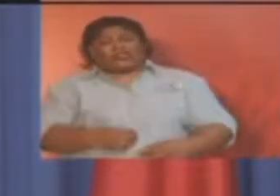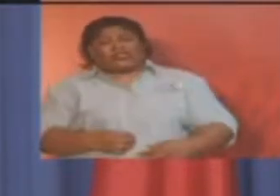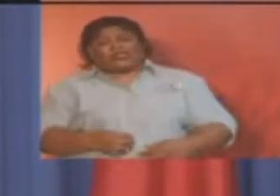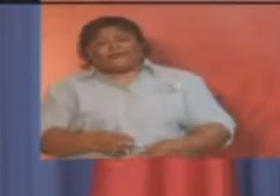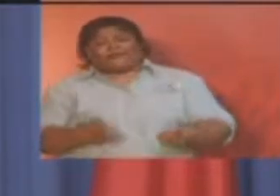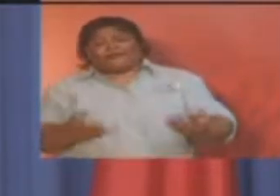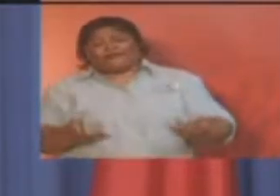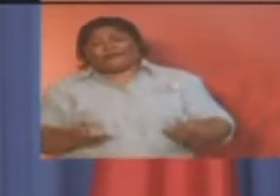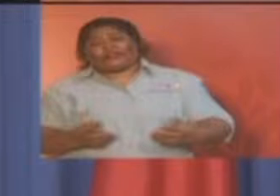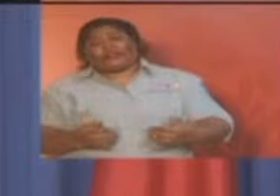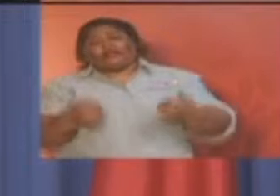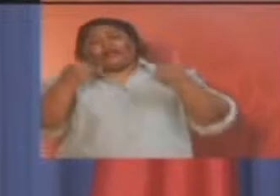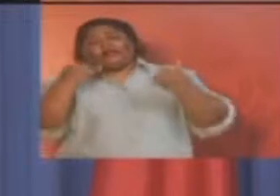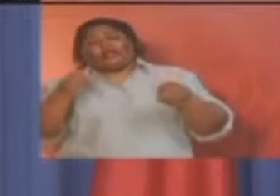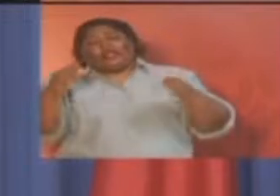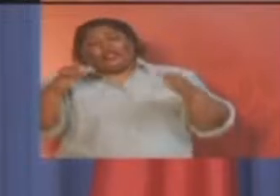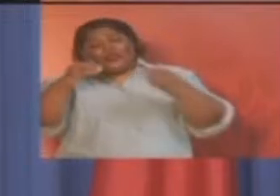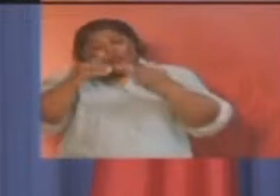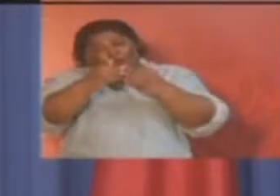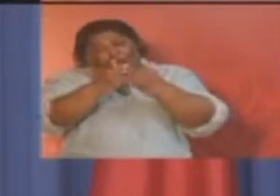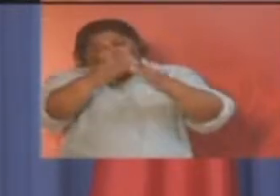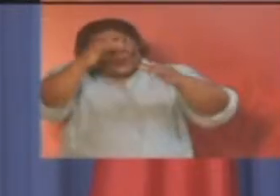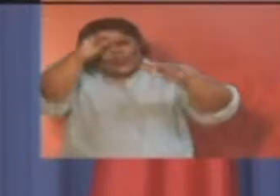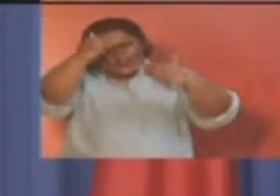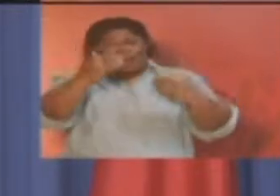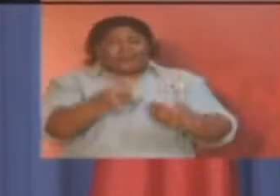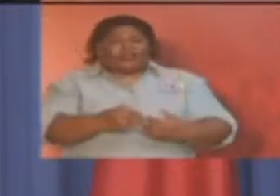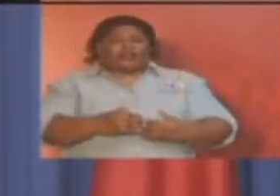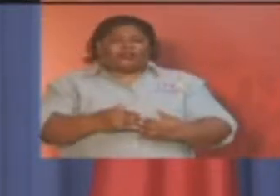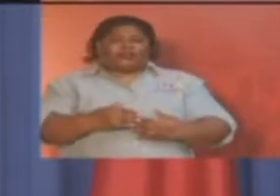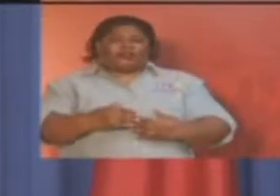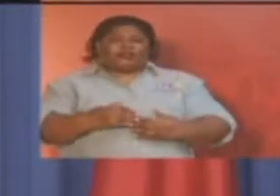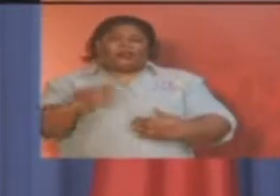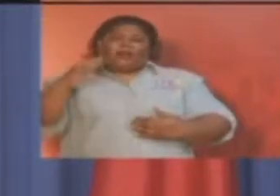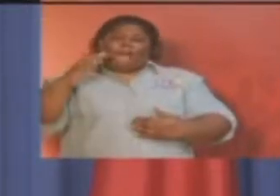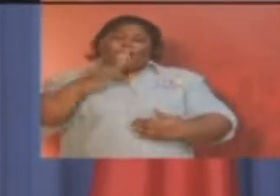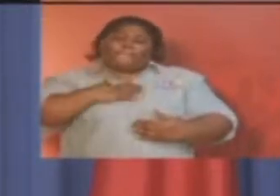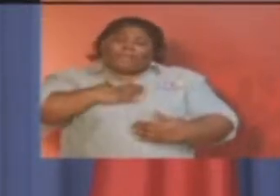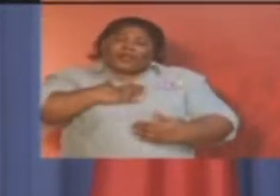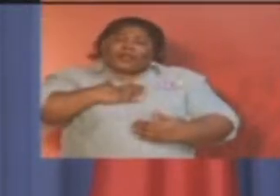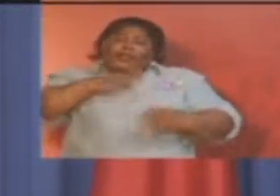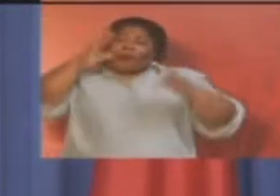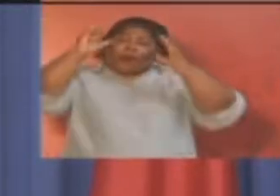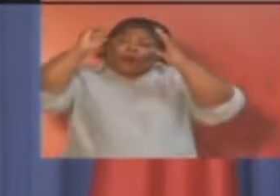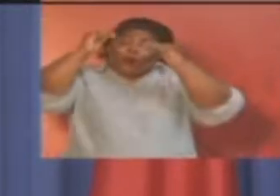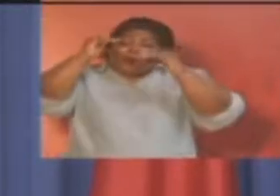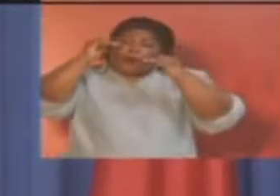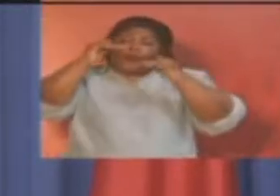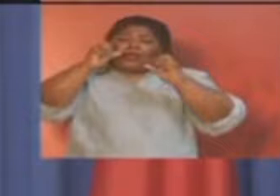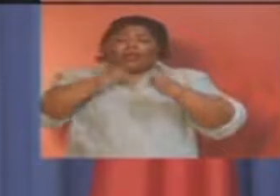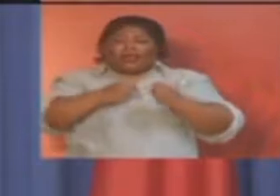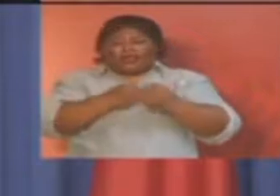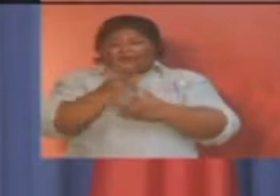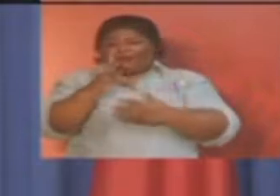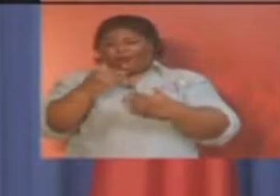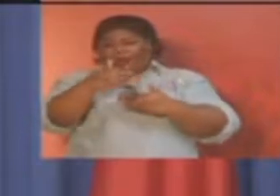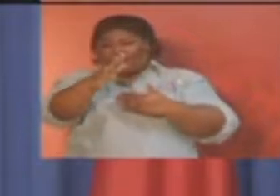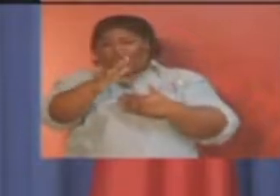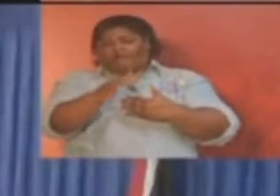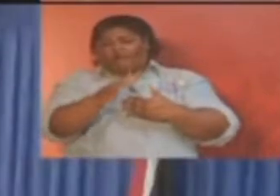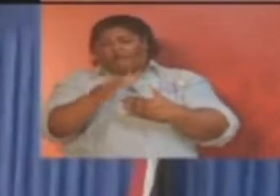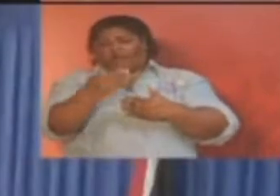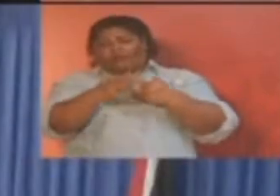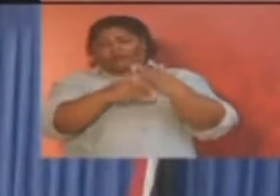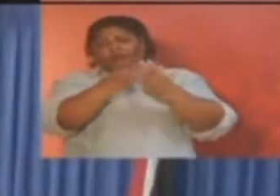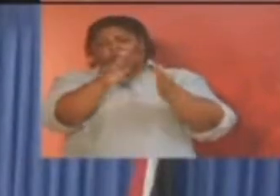will hopefully bring us back to a position where we can be at least comfortable in the next couple of weeks. Thank you, Prime Minister.